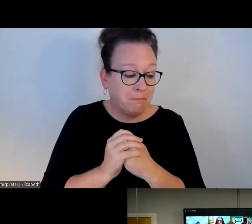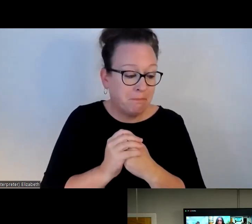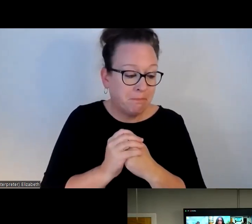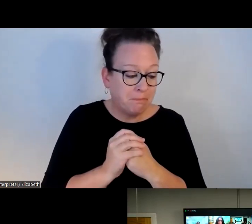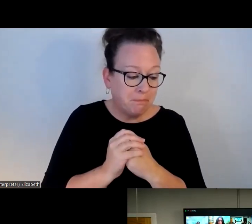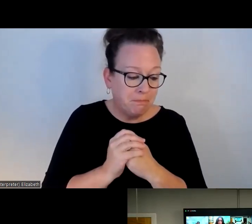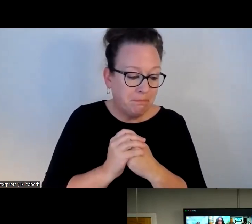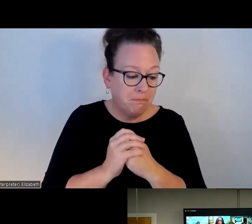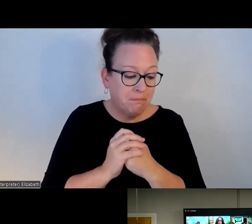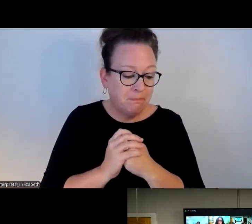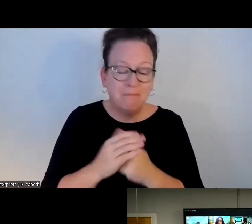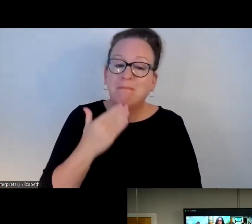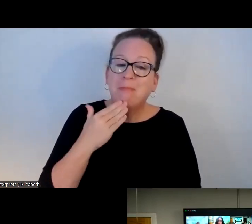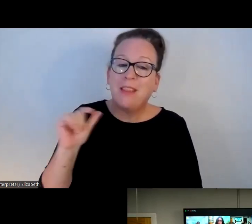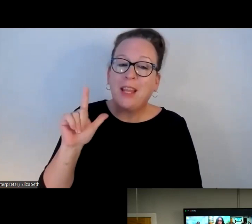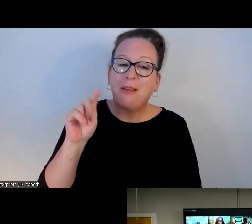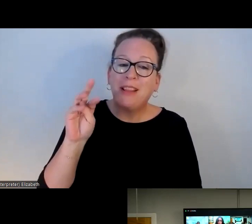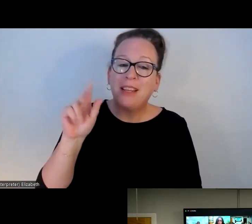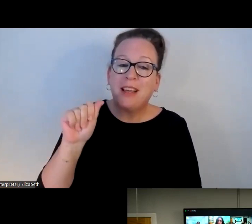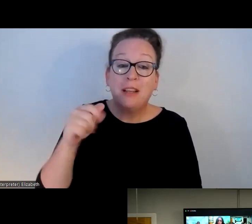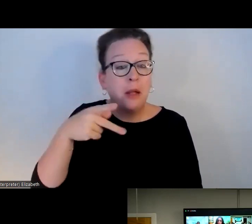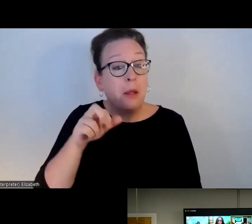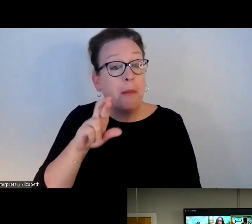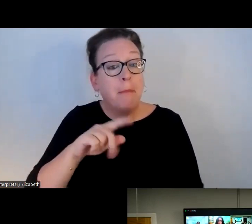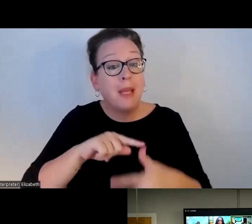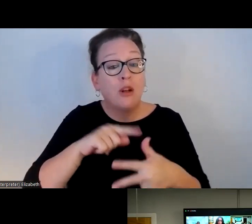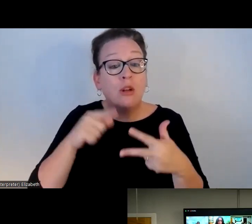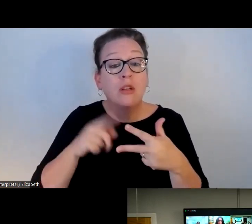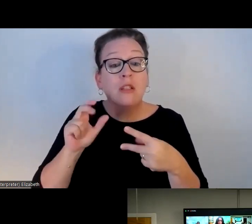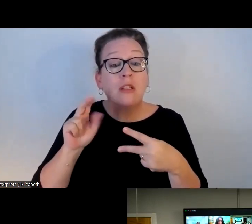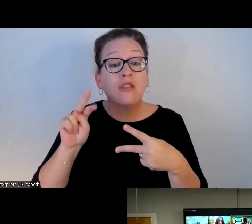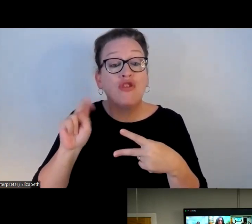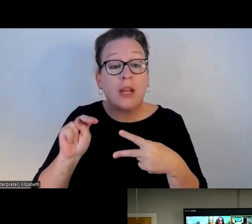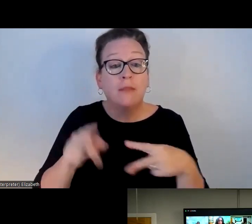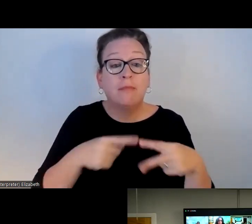That makes sense. Thanks, Lydia. Peter and then Jen.